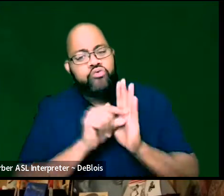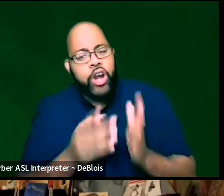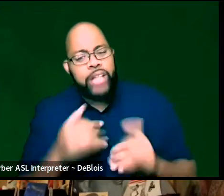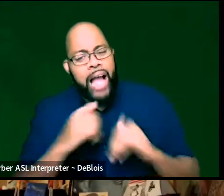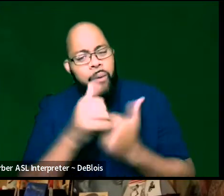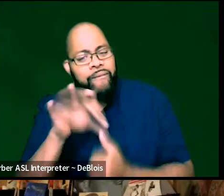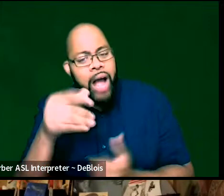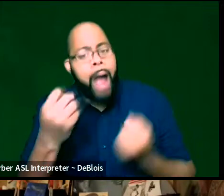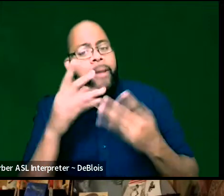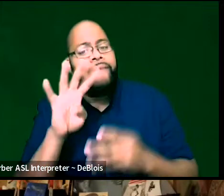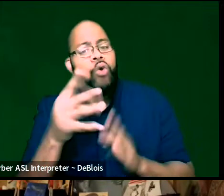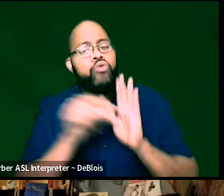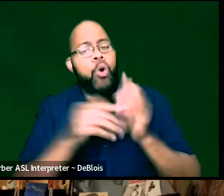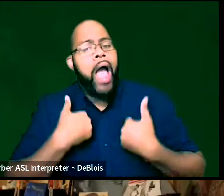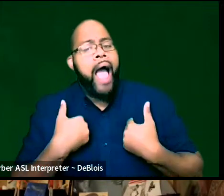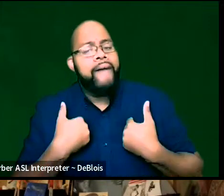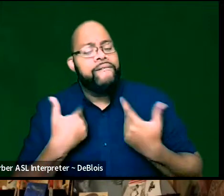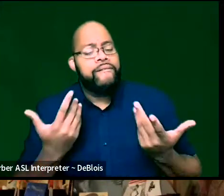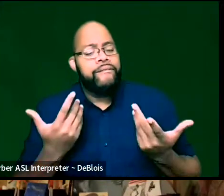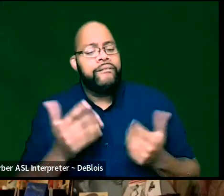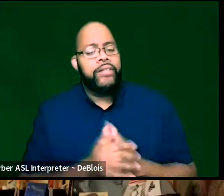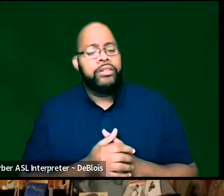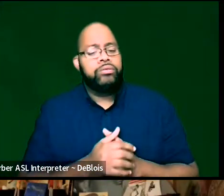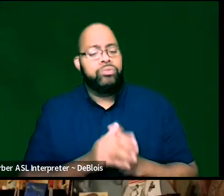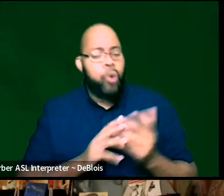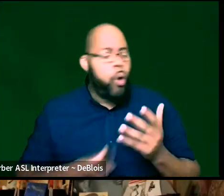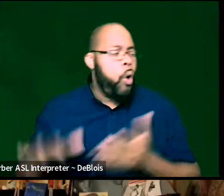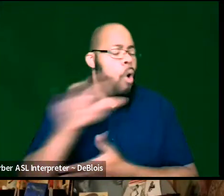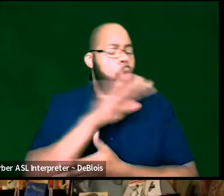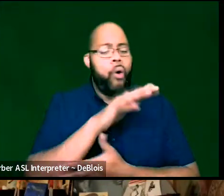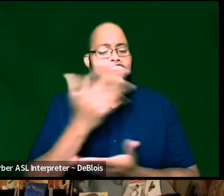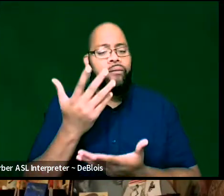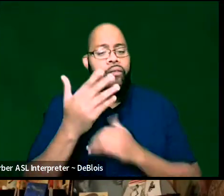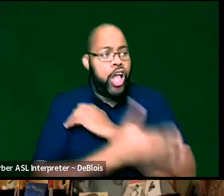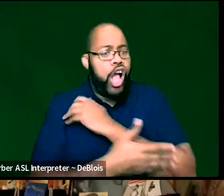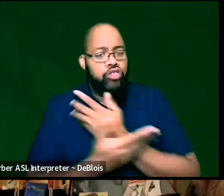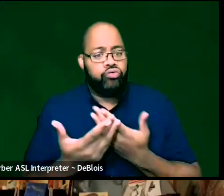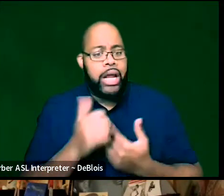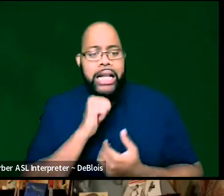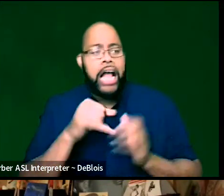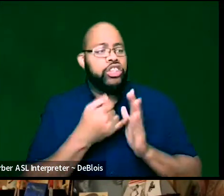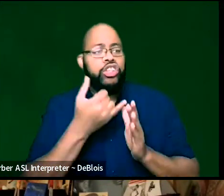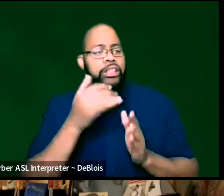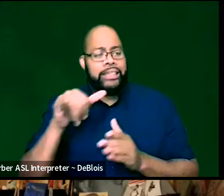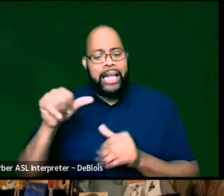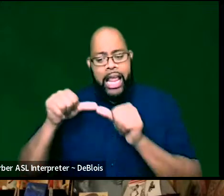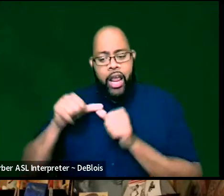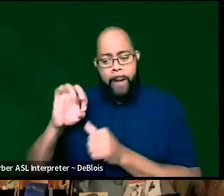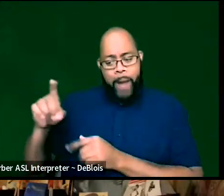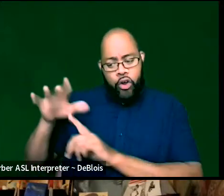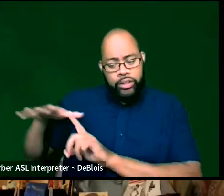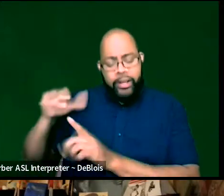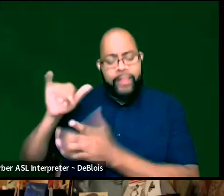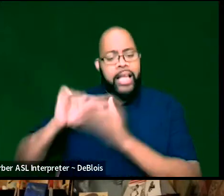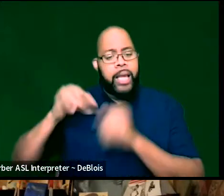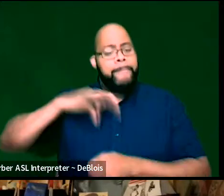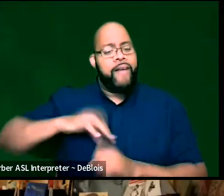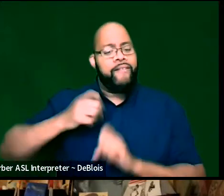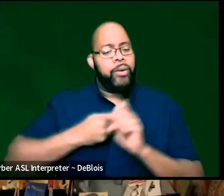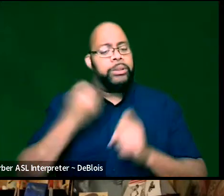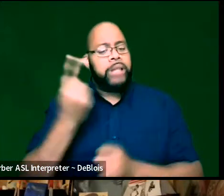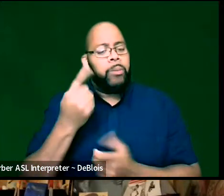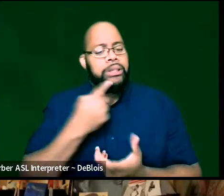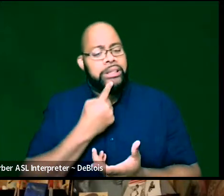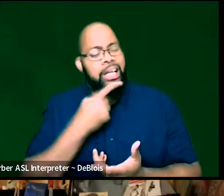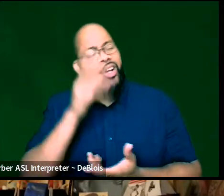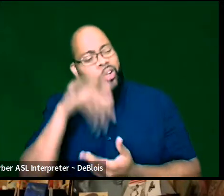many fourth graders do we have, you know, across, you know, the country, not just the Chesapeake Bay, that could benefit from someone